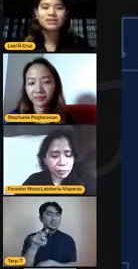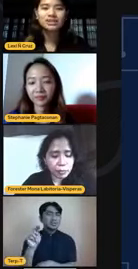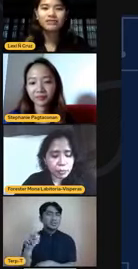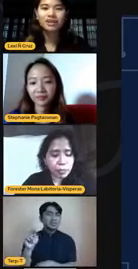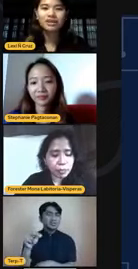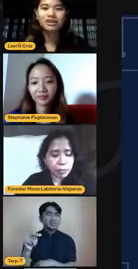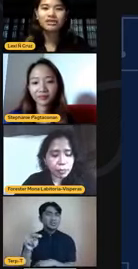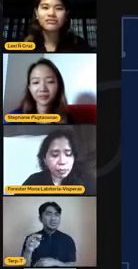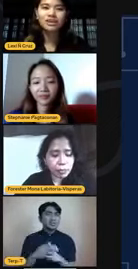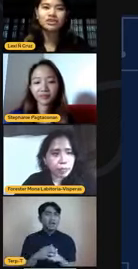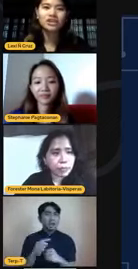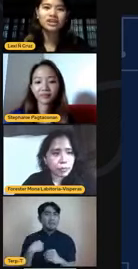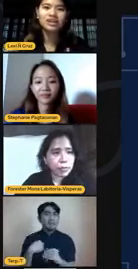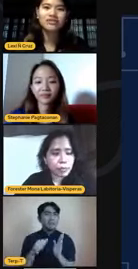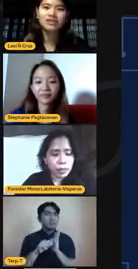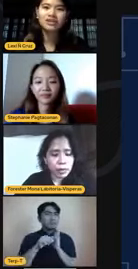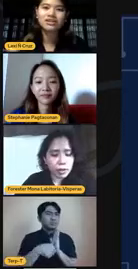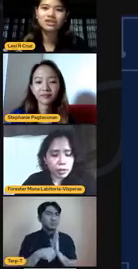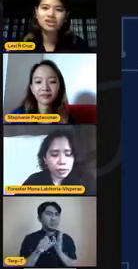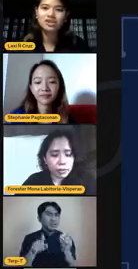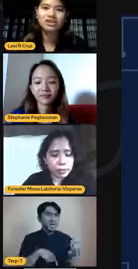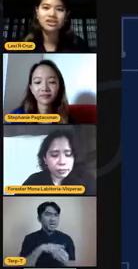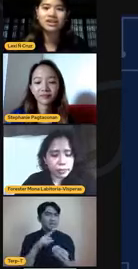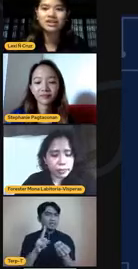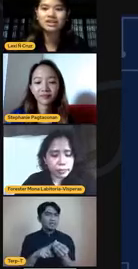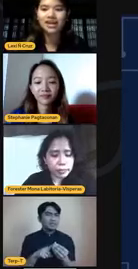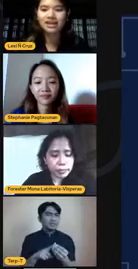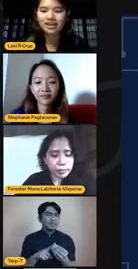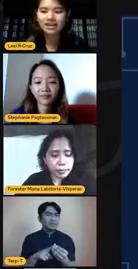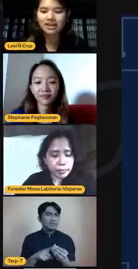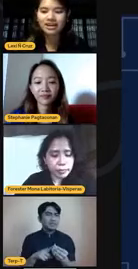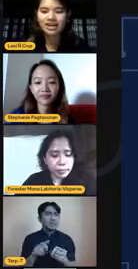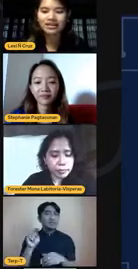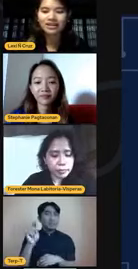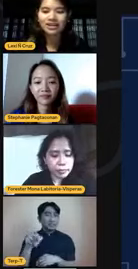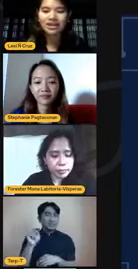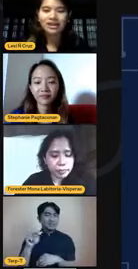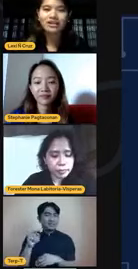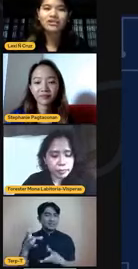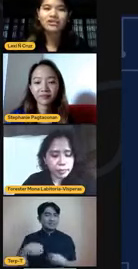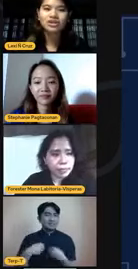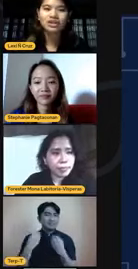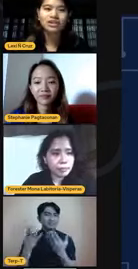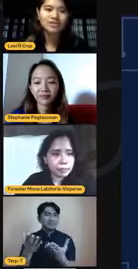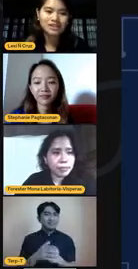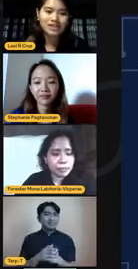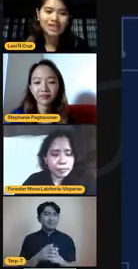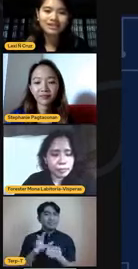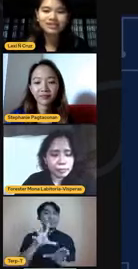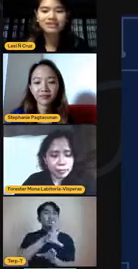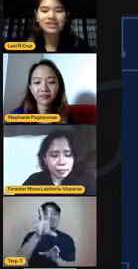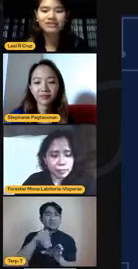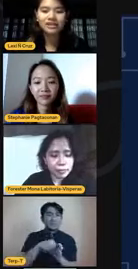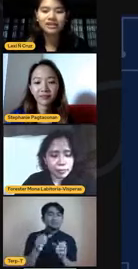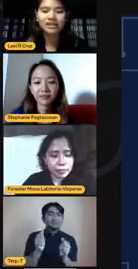more specific to make sure that everything is adjusted to their needs. And I think that inclusion includes that, because I feel that if